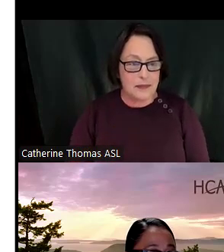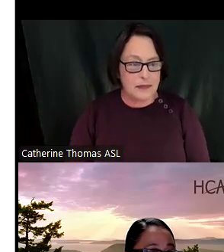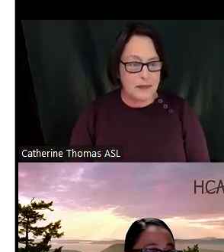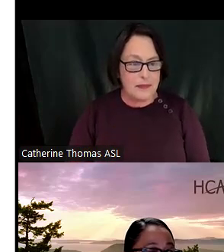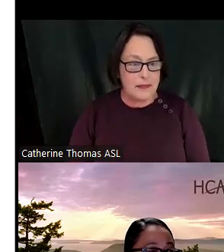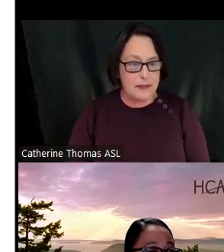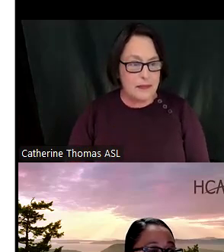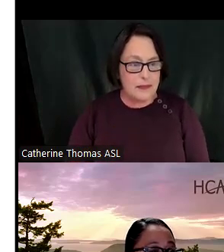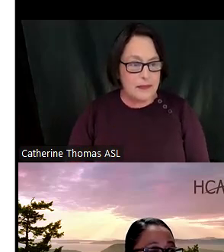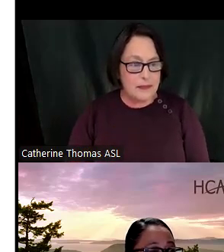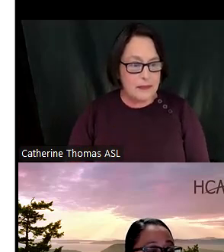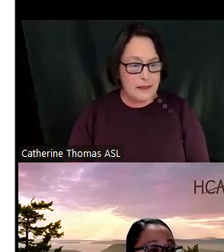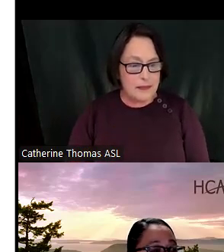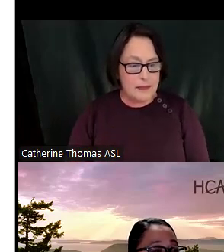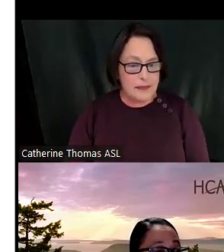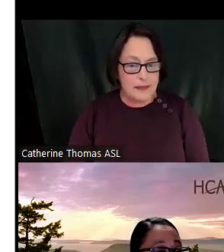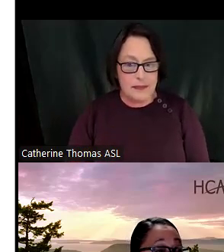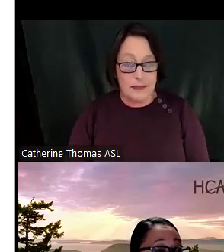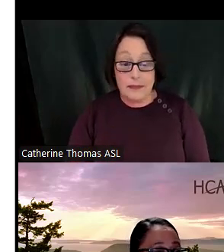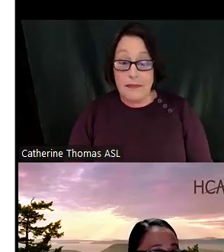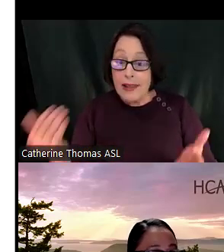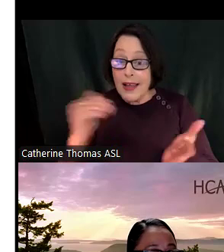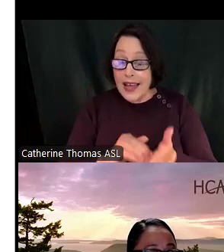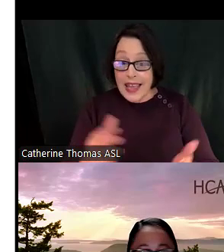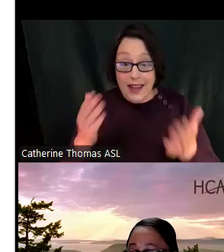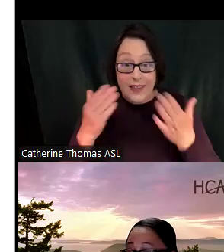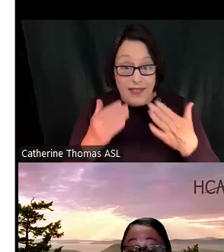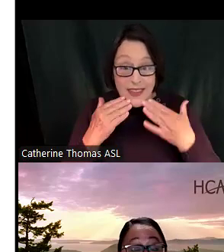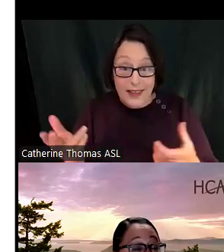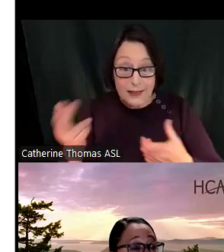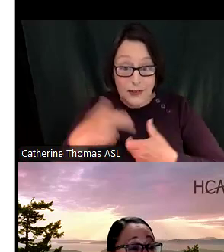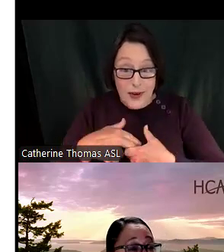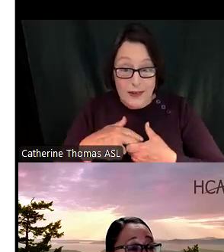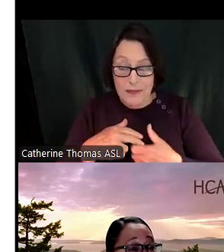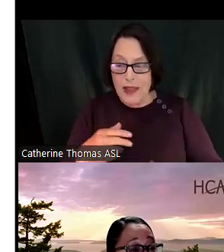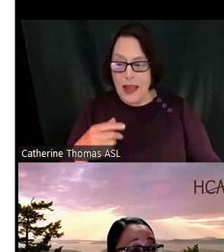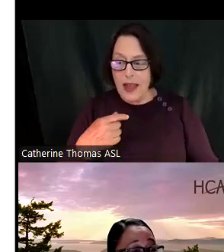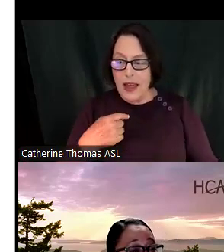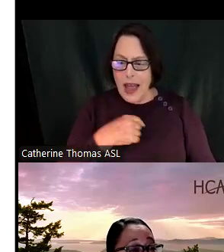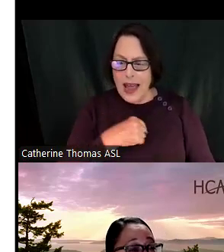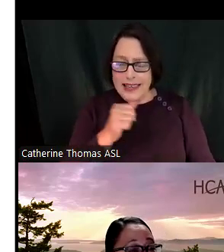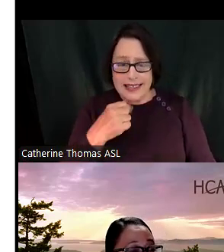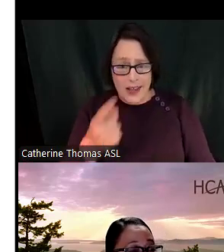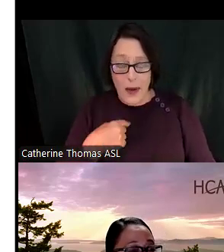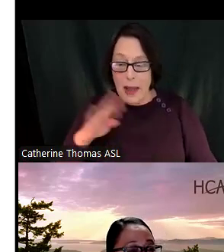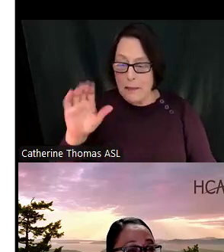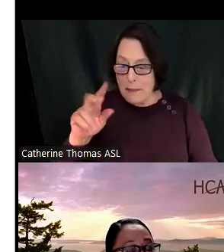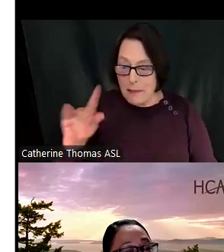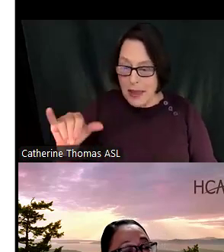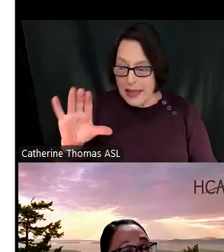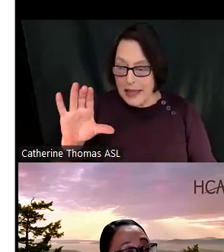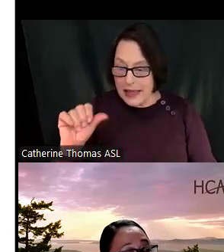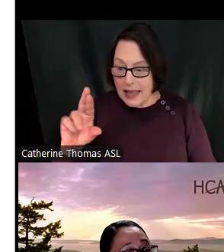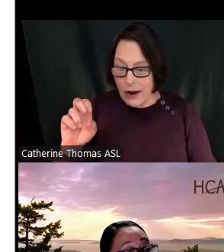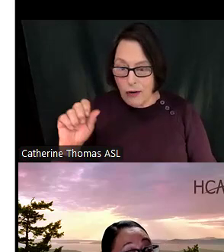Perfect. So again, thank you for joining. I didn't give everyone my name. My name is Becky Carroll, and I am proud